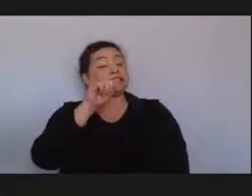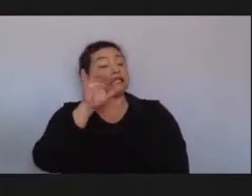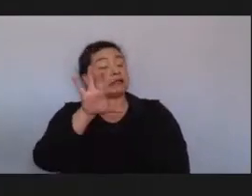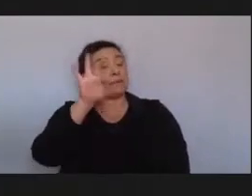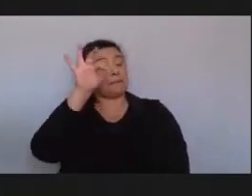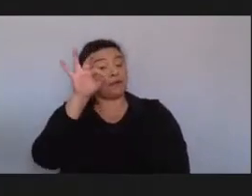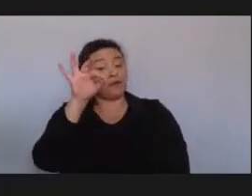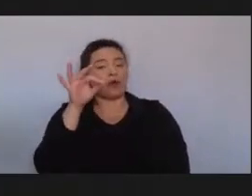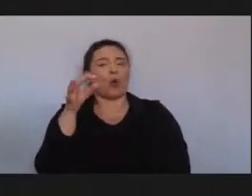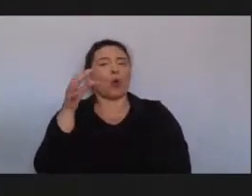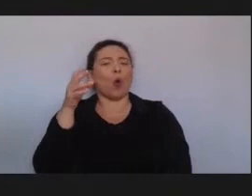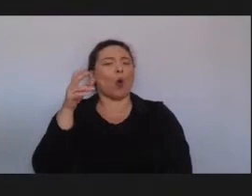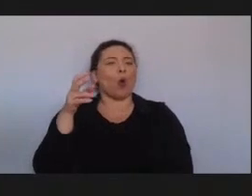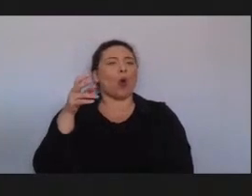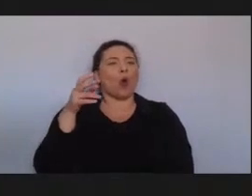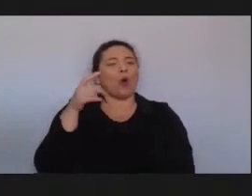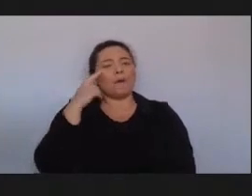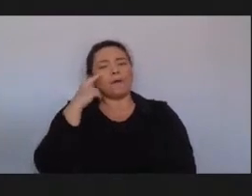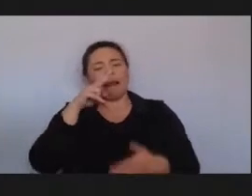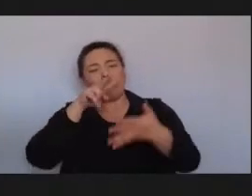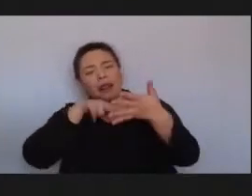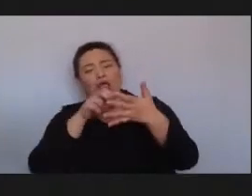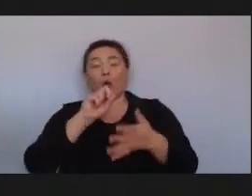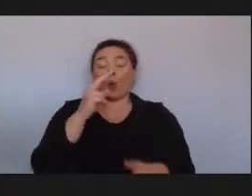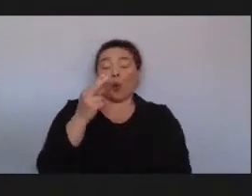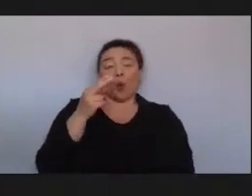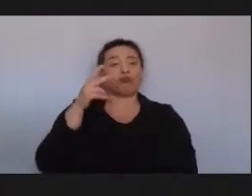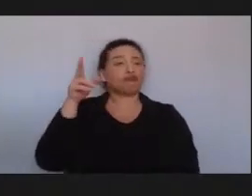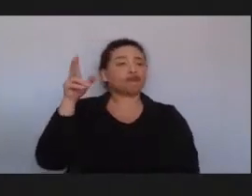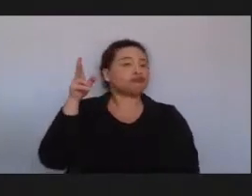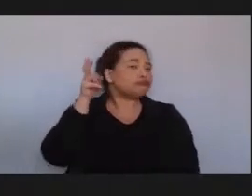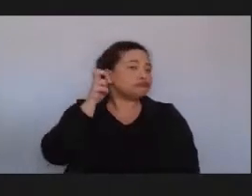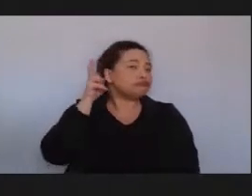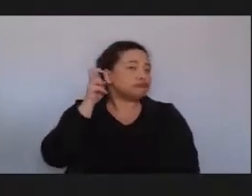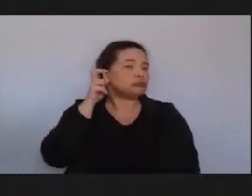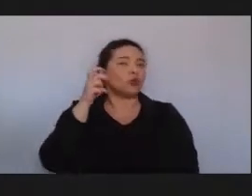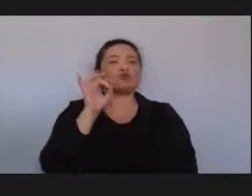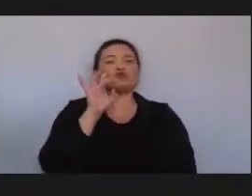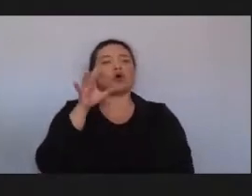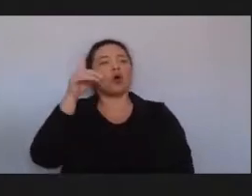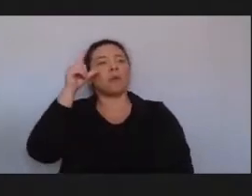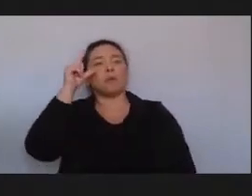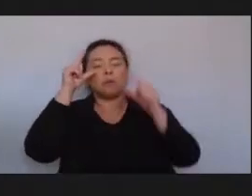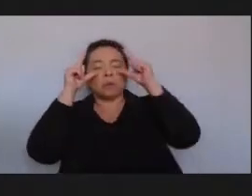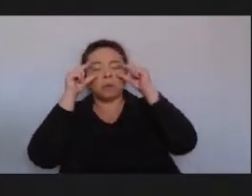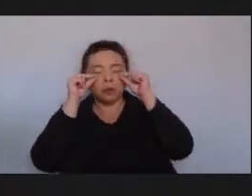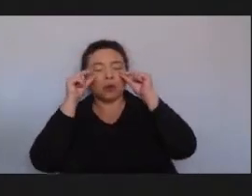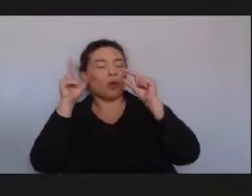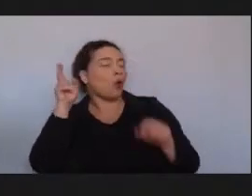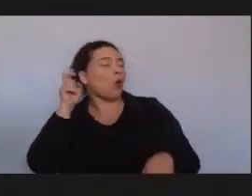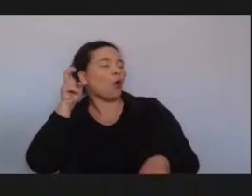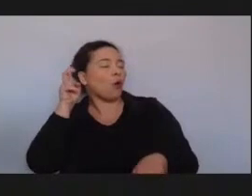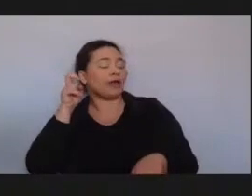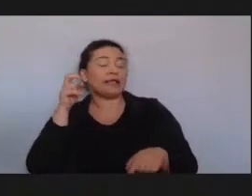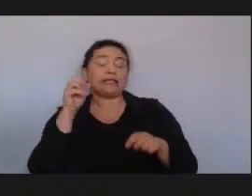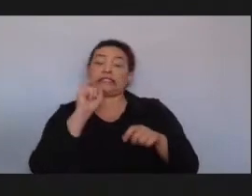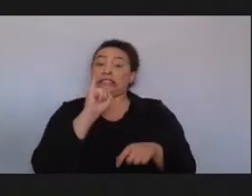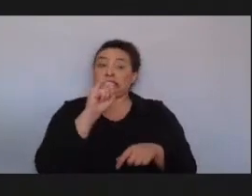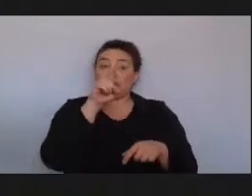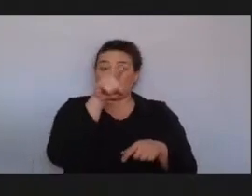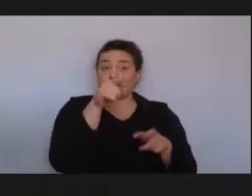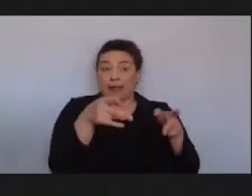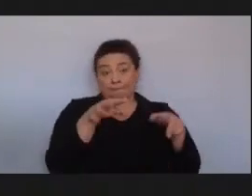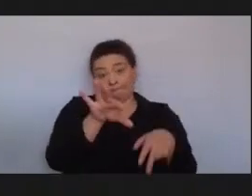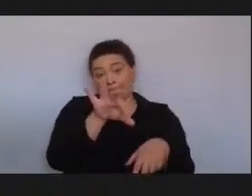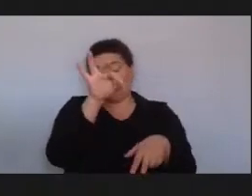prefer to hear it, then close your eyes. You don't have to read it. And if you prefer to read it, then put your fingers in